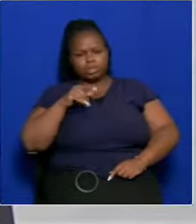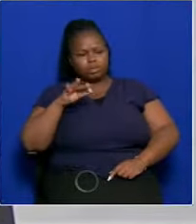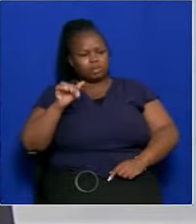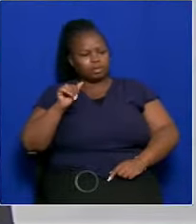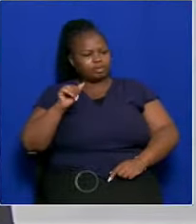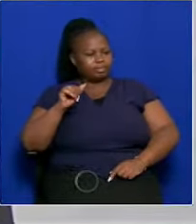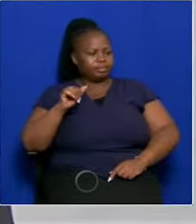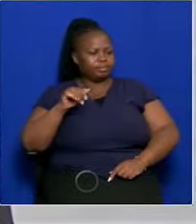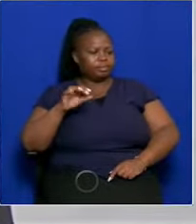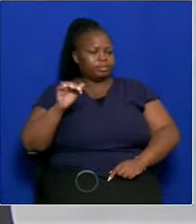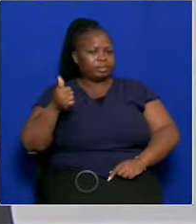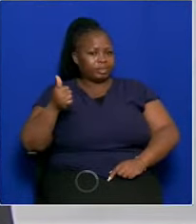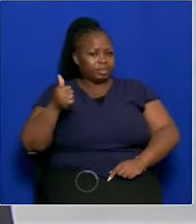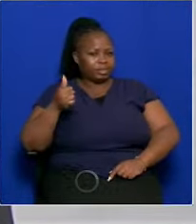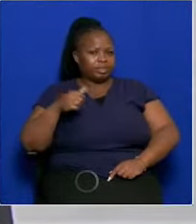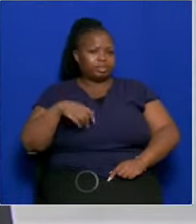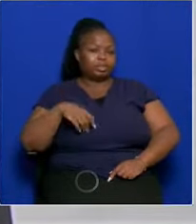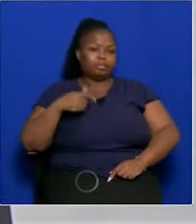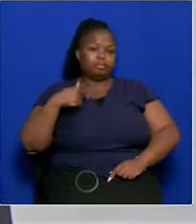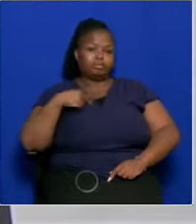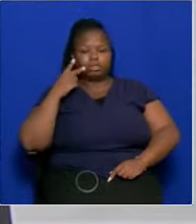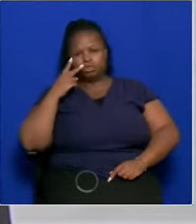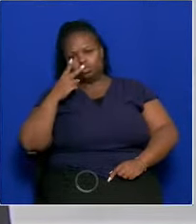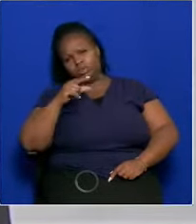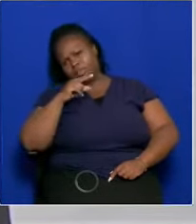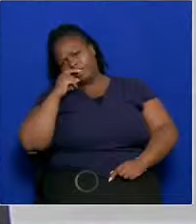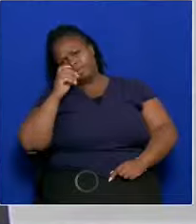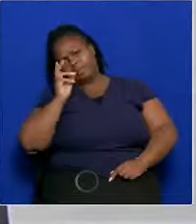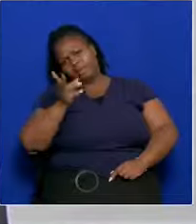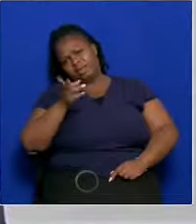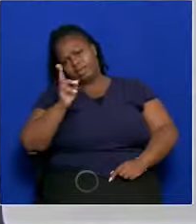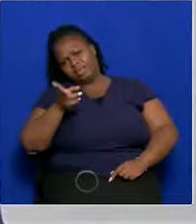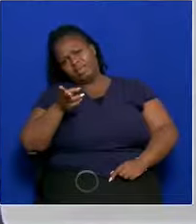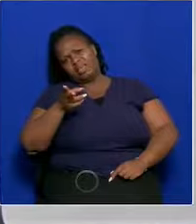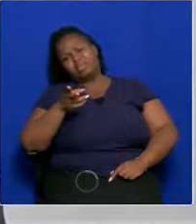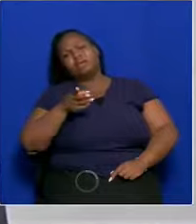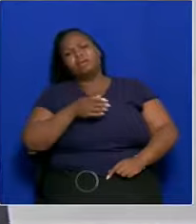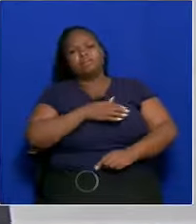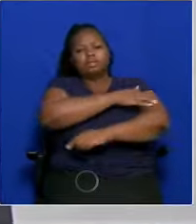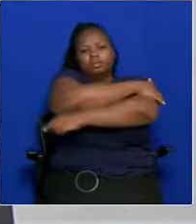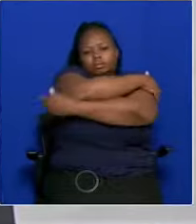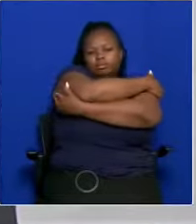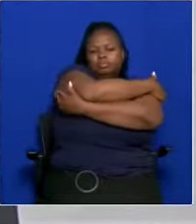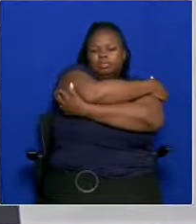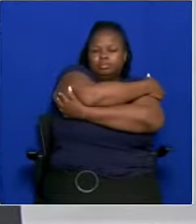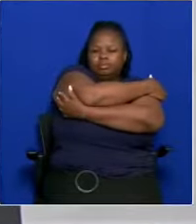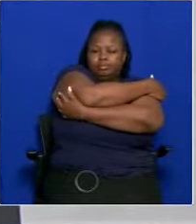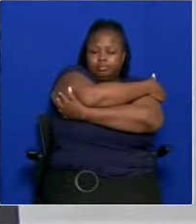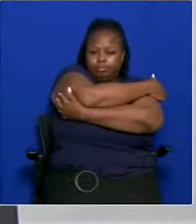me seeing this name again, or usually we are sharing this thing, and the